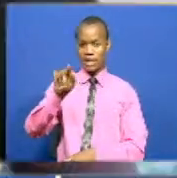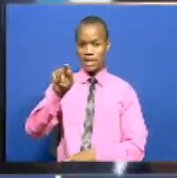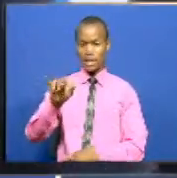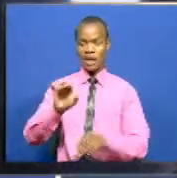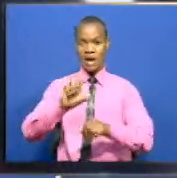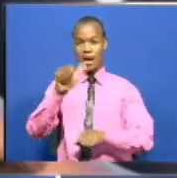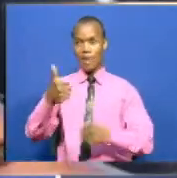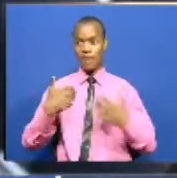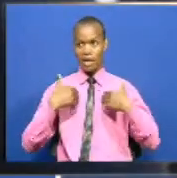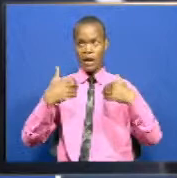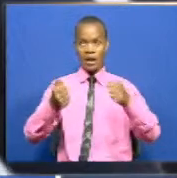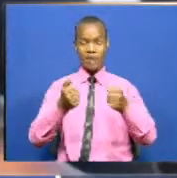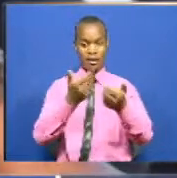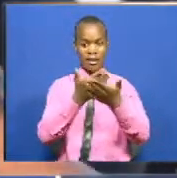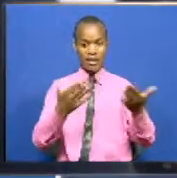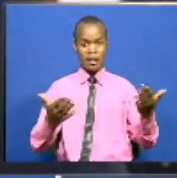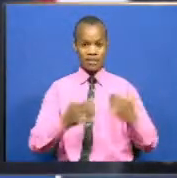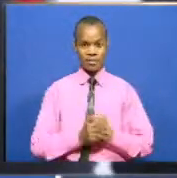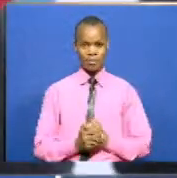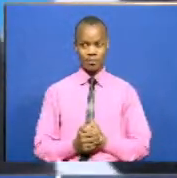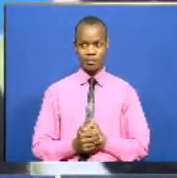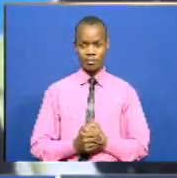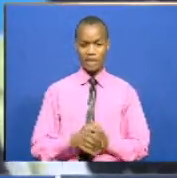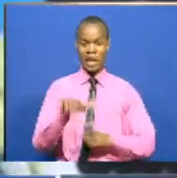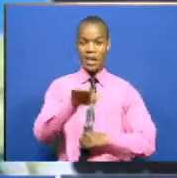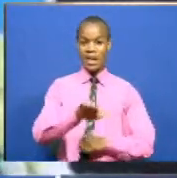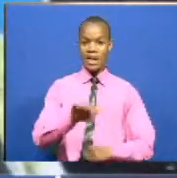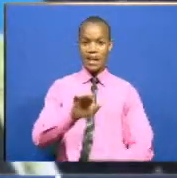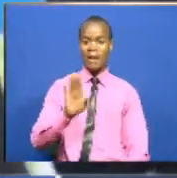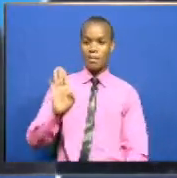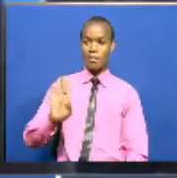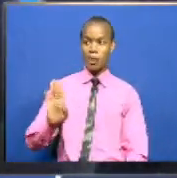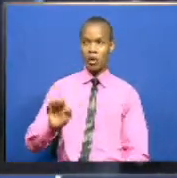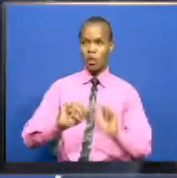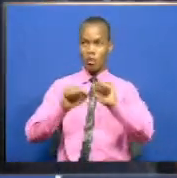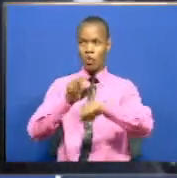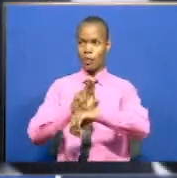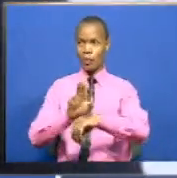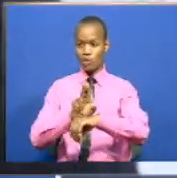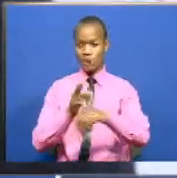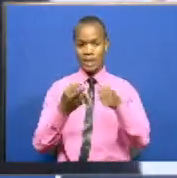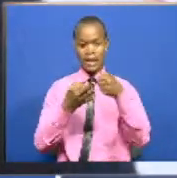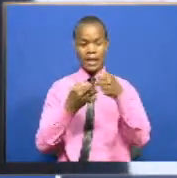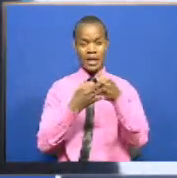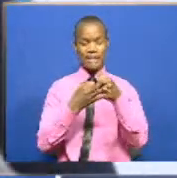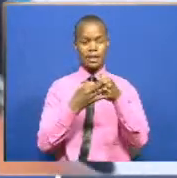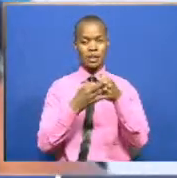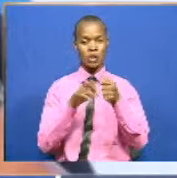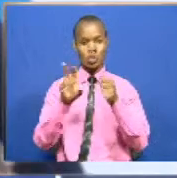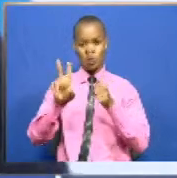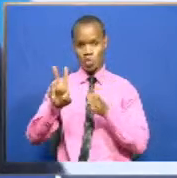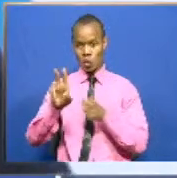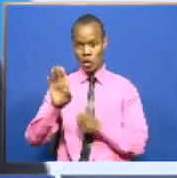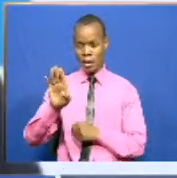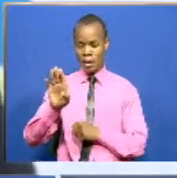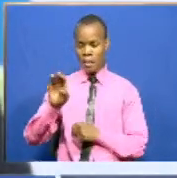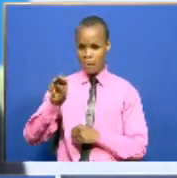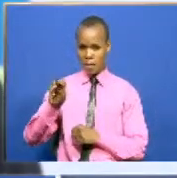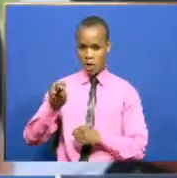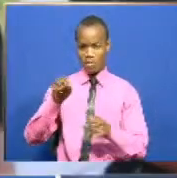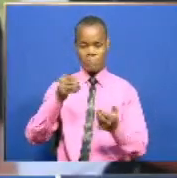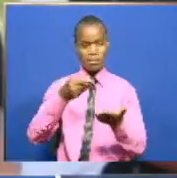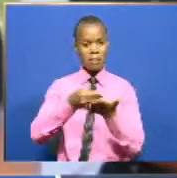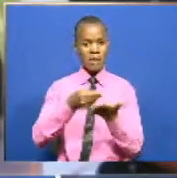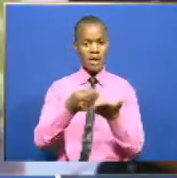away. In the whole area of Baringo, we are going to spend 82 million shillings to upgrade the